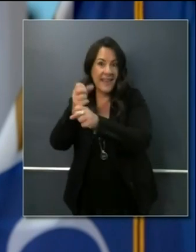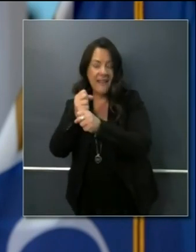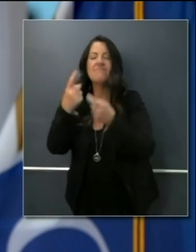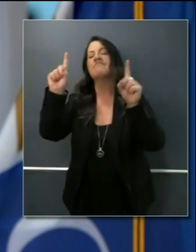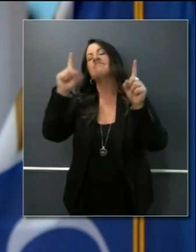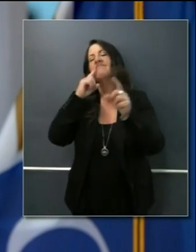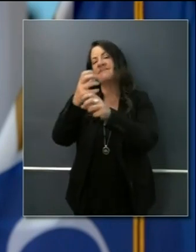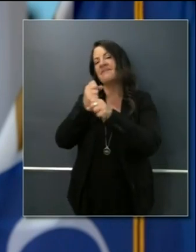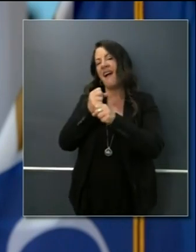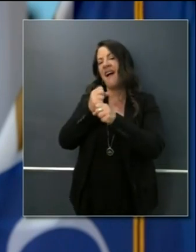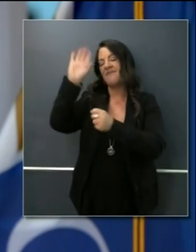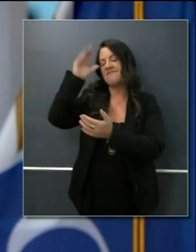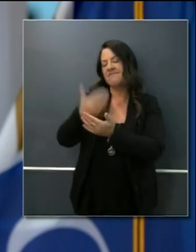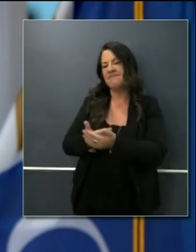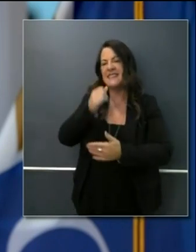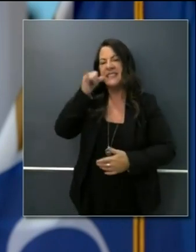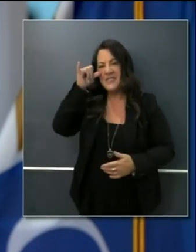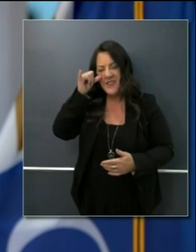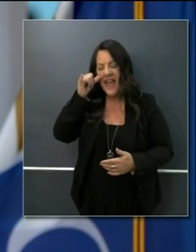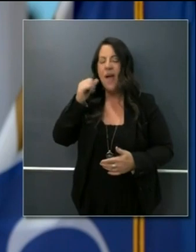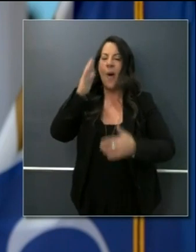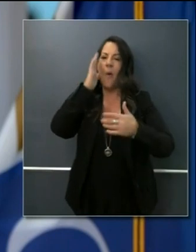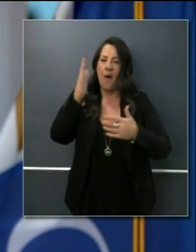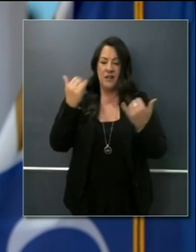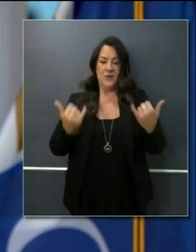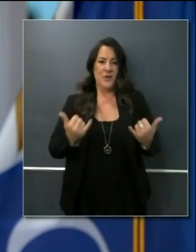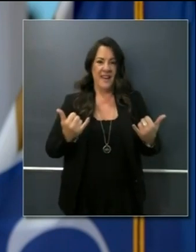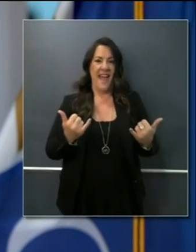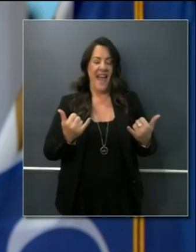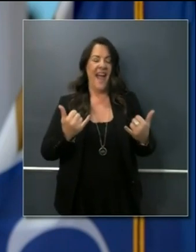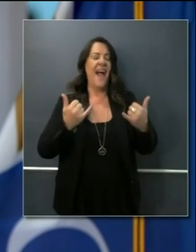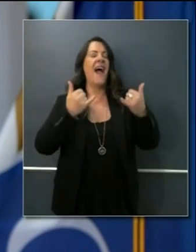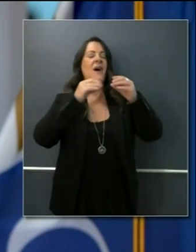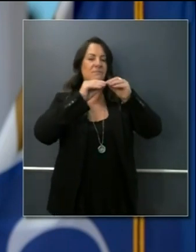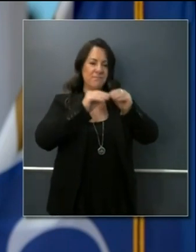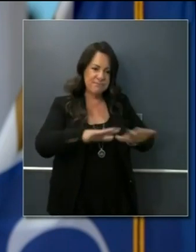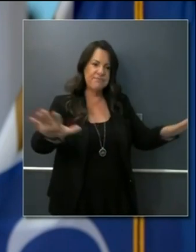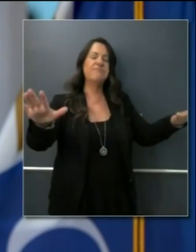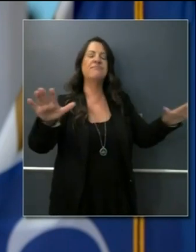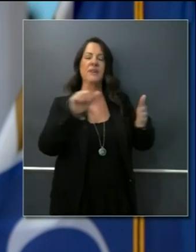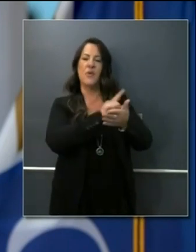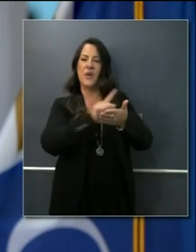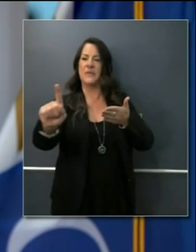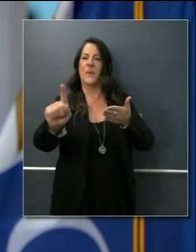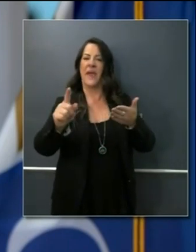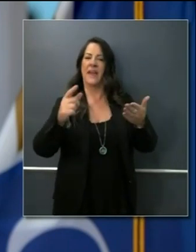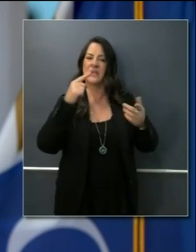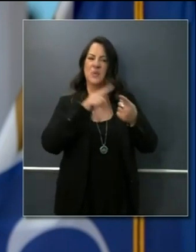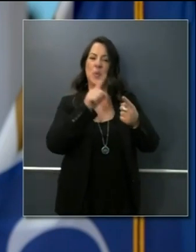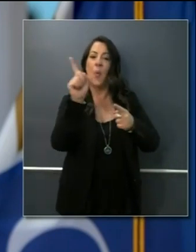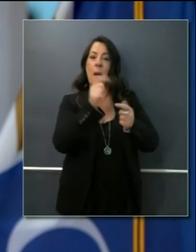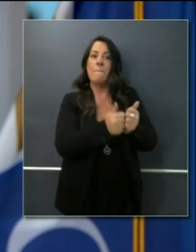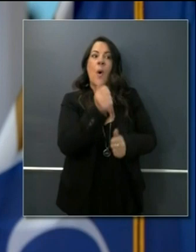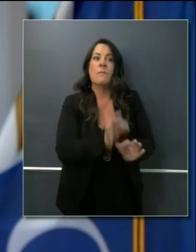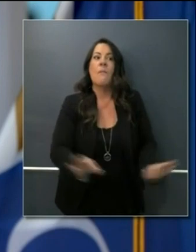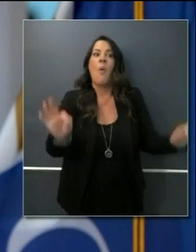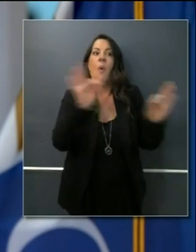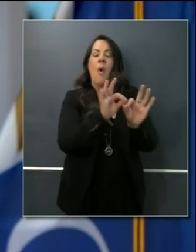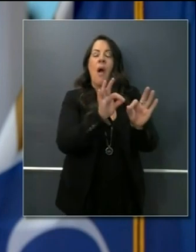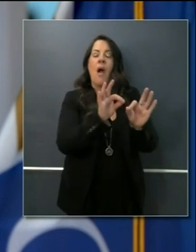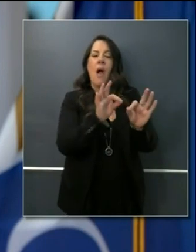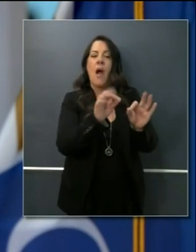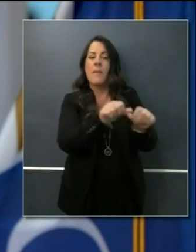Saturday. It's in our warehouse yesterday. It's being distributed today and through the rest of the week to critical needs all up and down the state